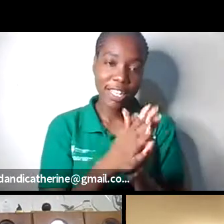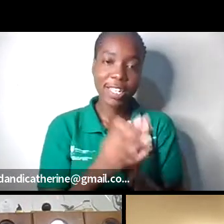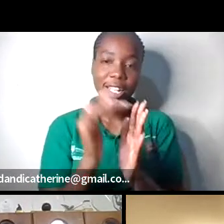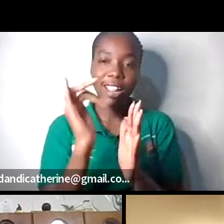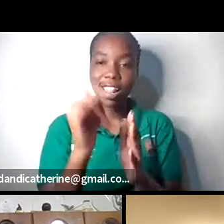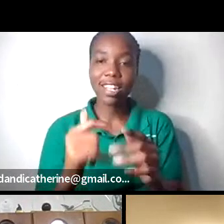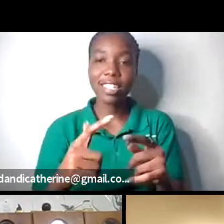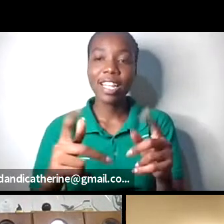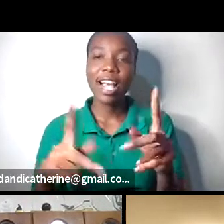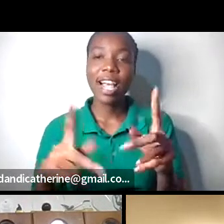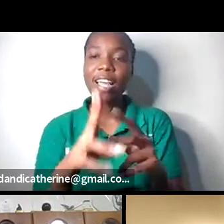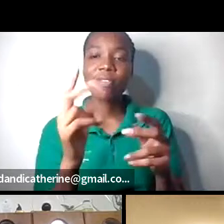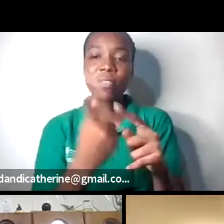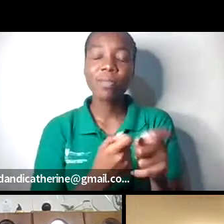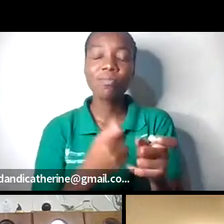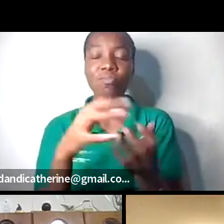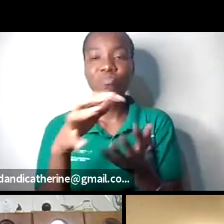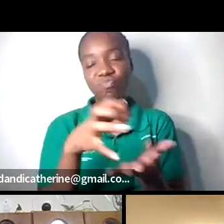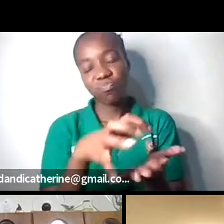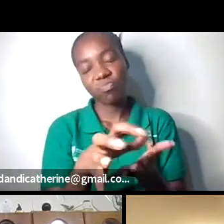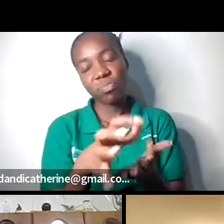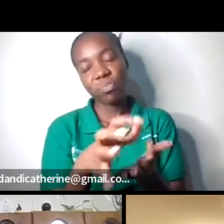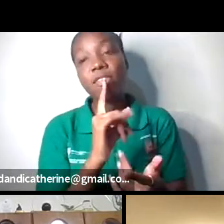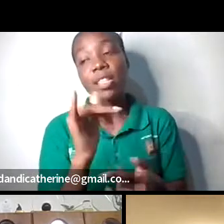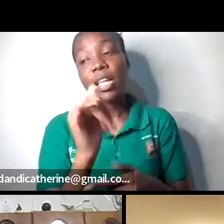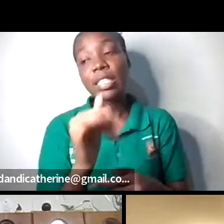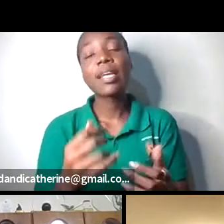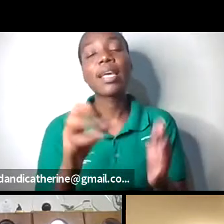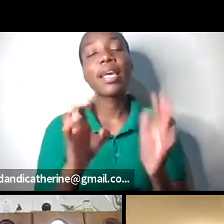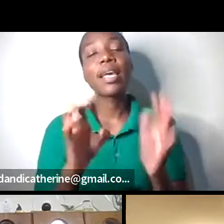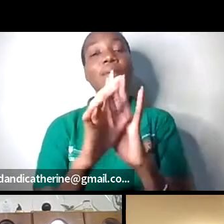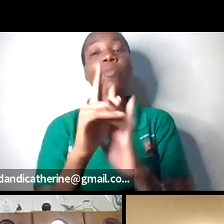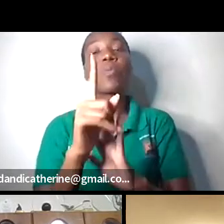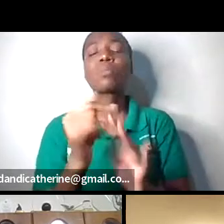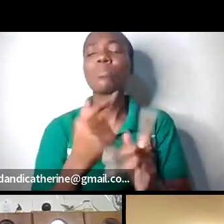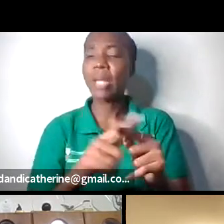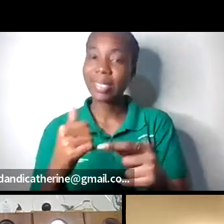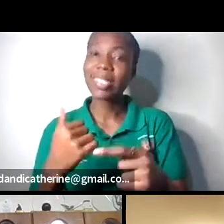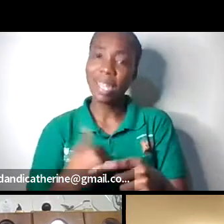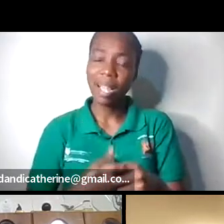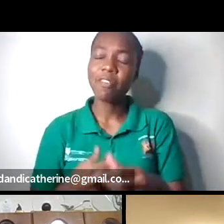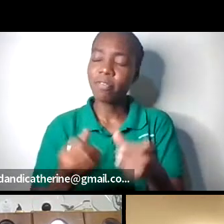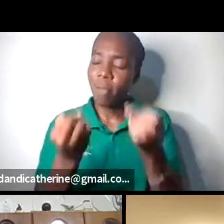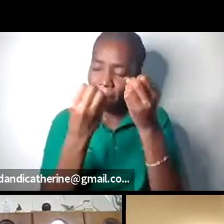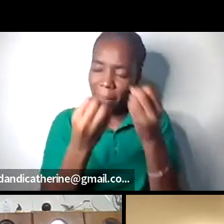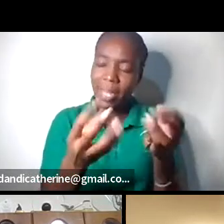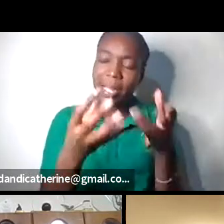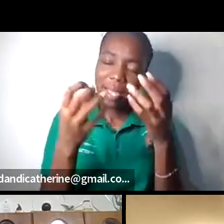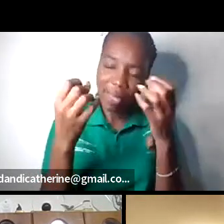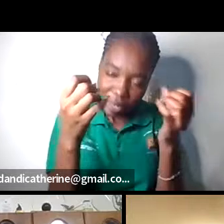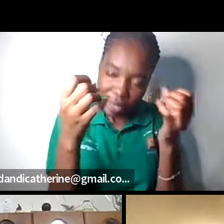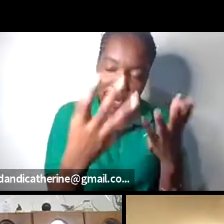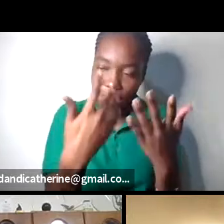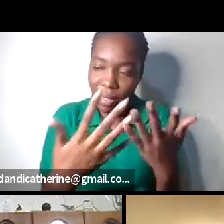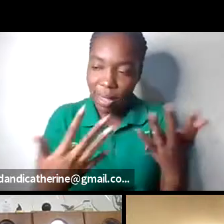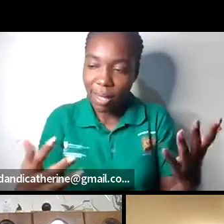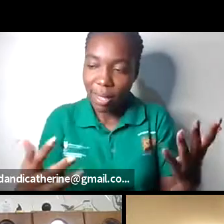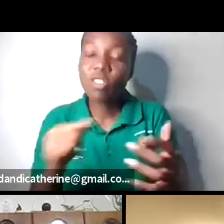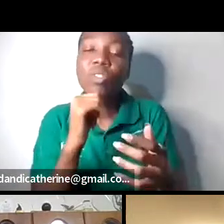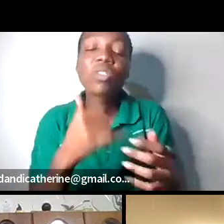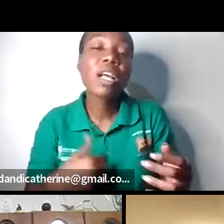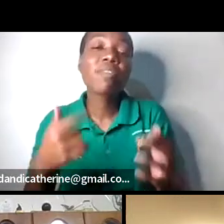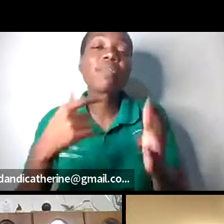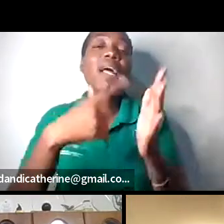the market. So that's just one example. We have a whole lot of other bodies that don't have the right